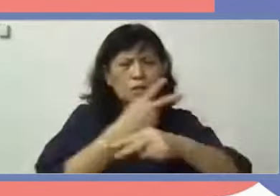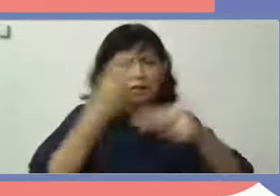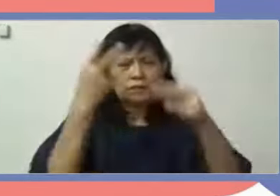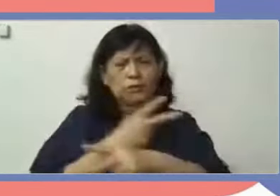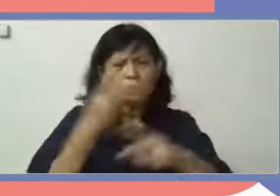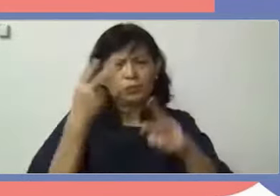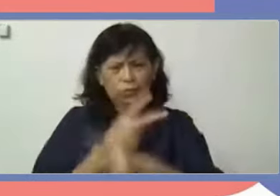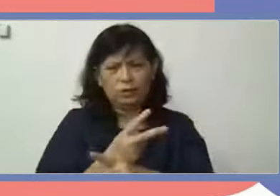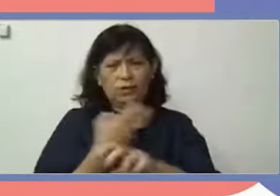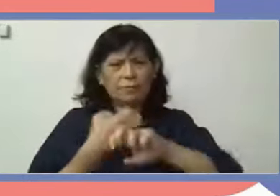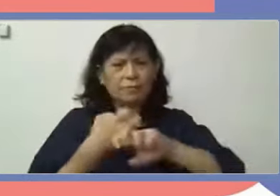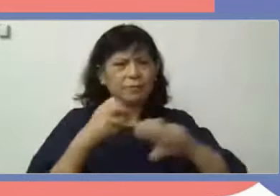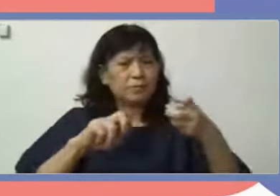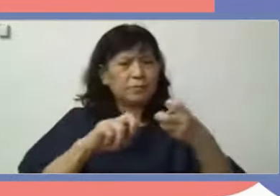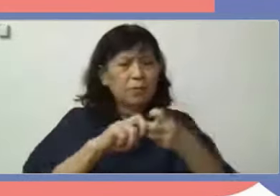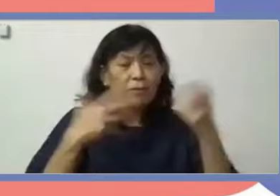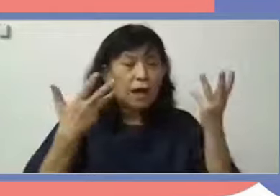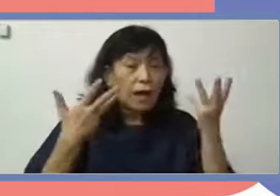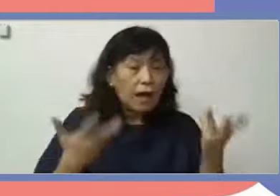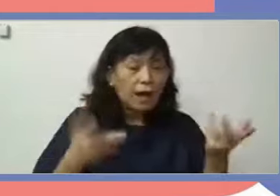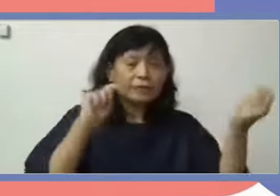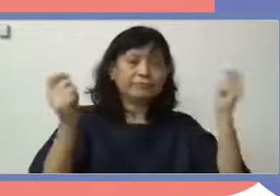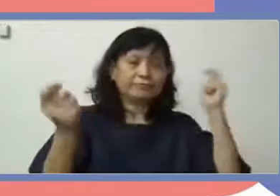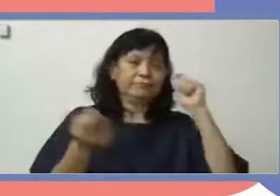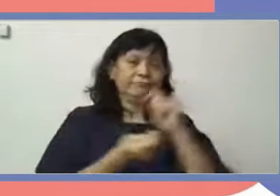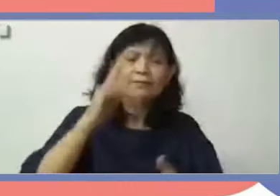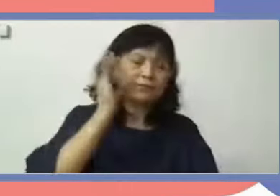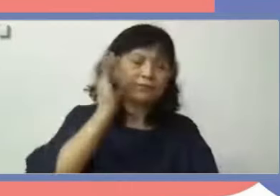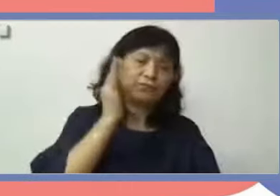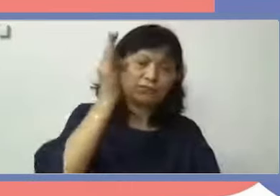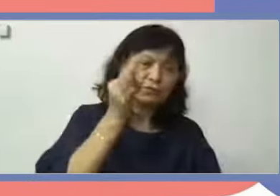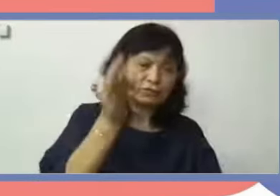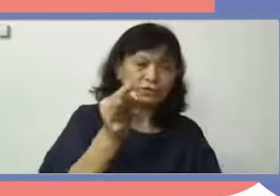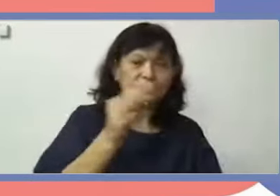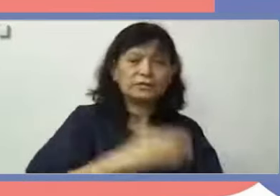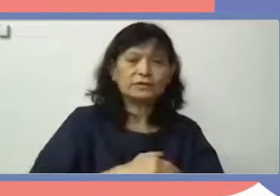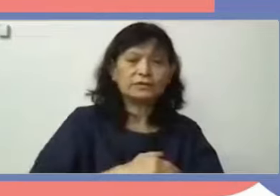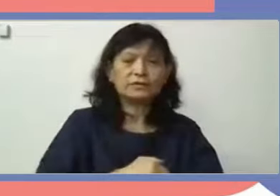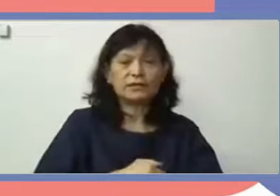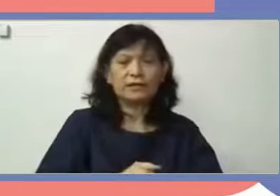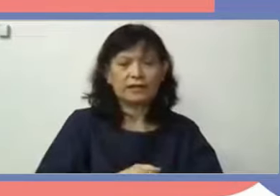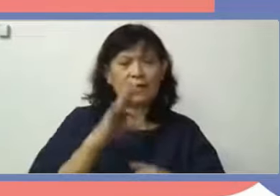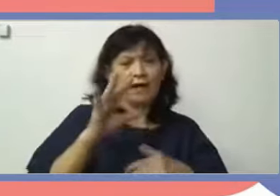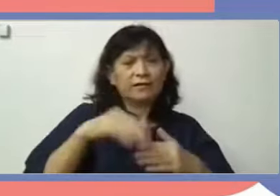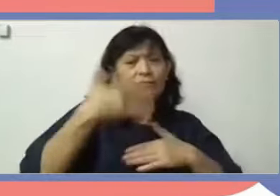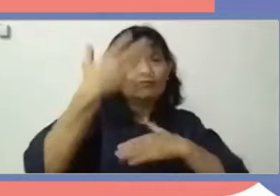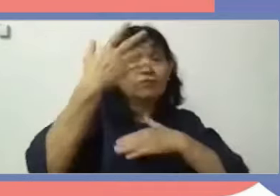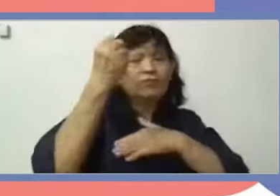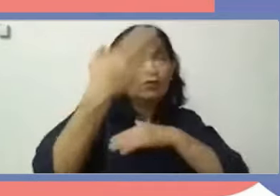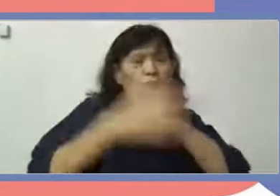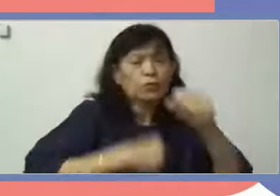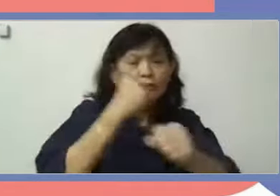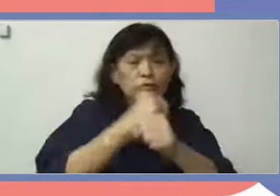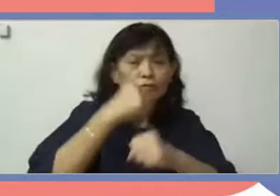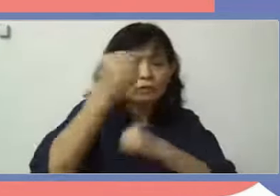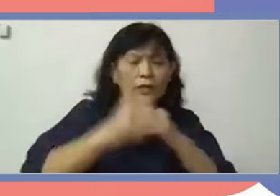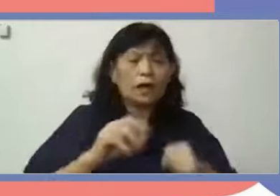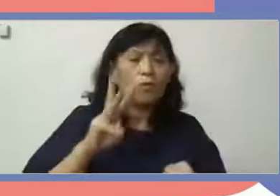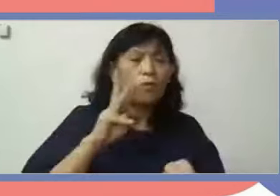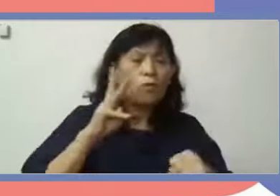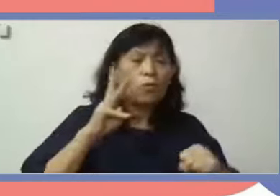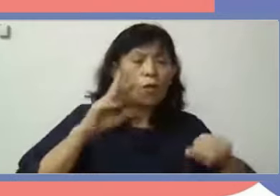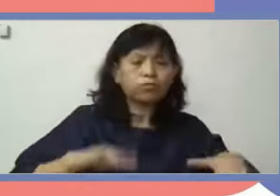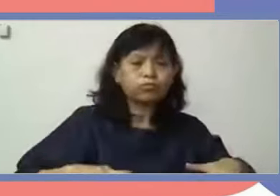a problem that will change the future of our generation. In just a few decades, the sea level will rise to